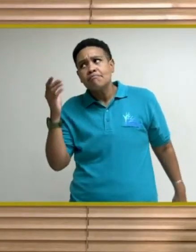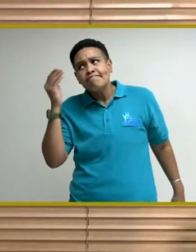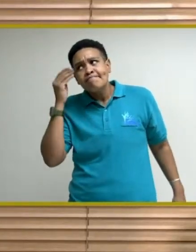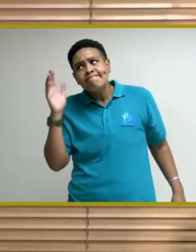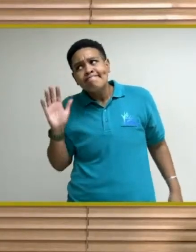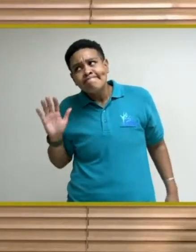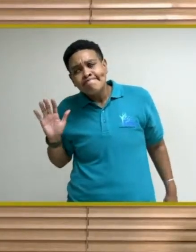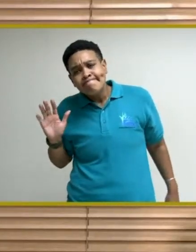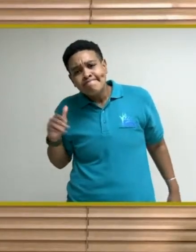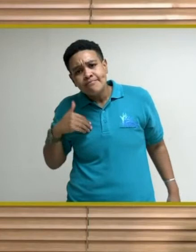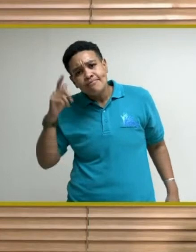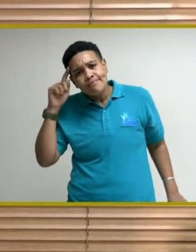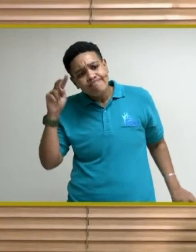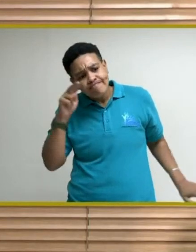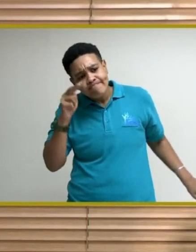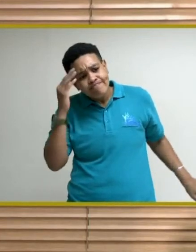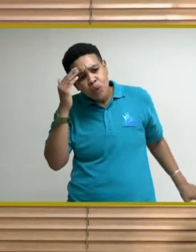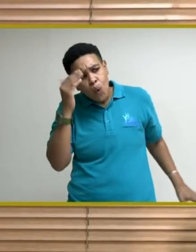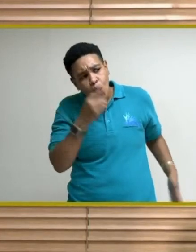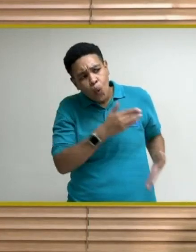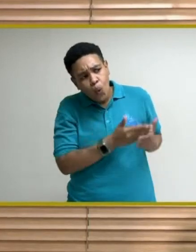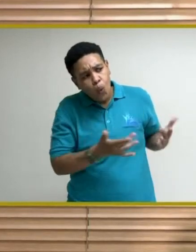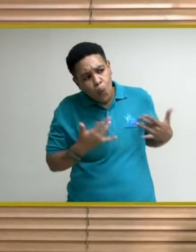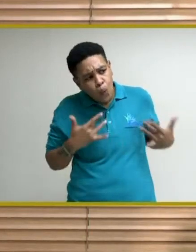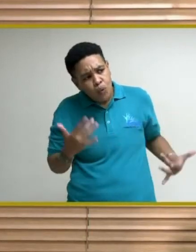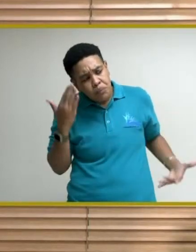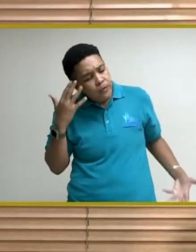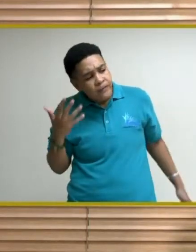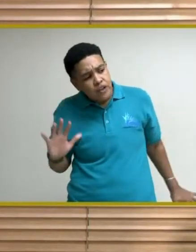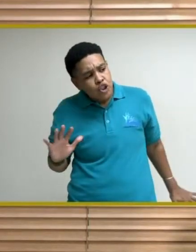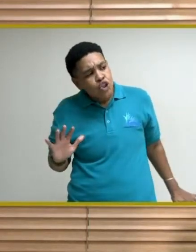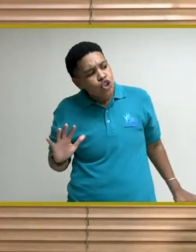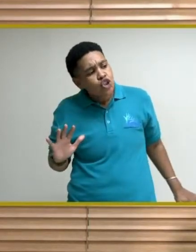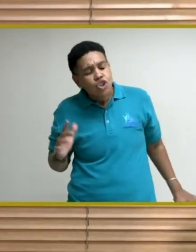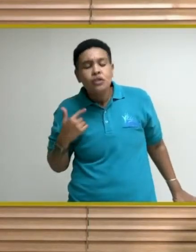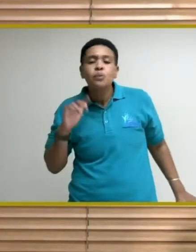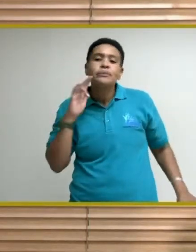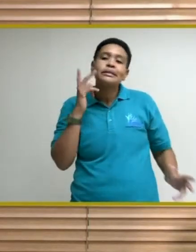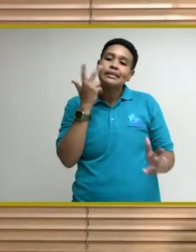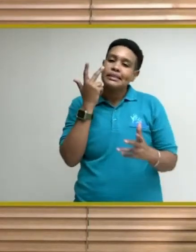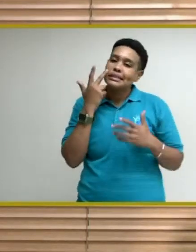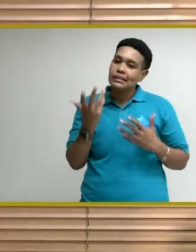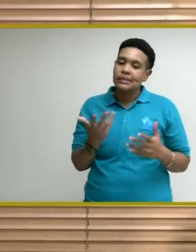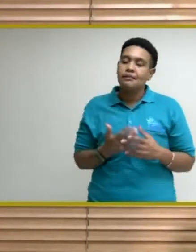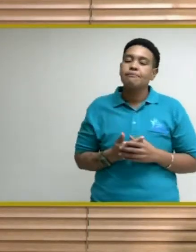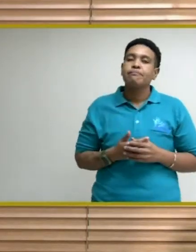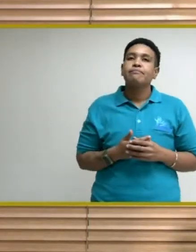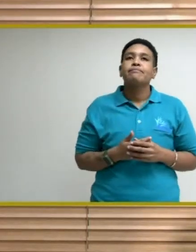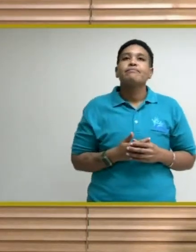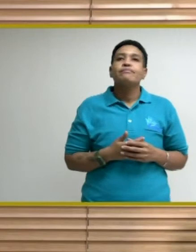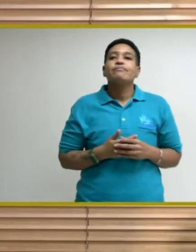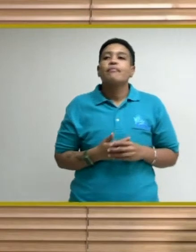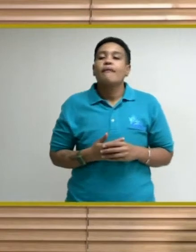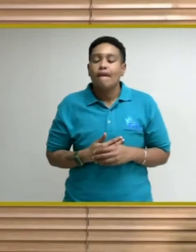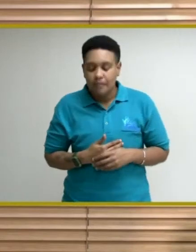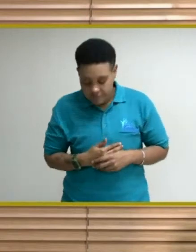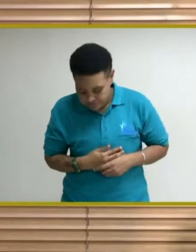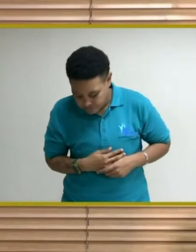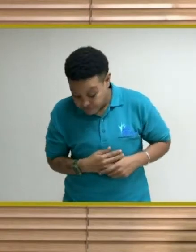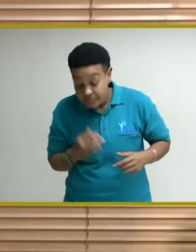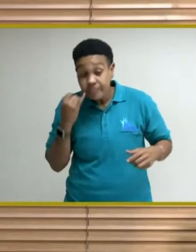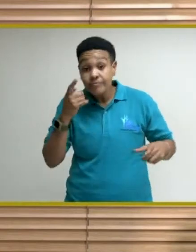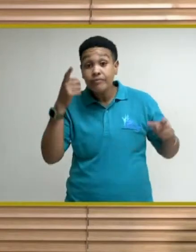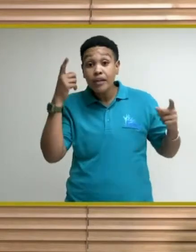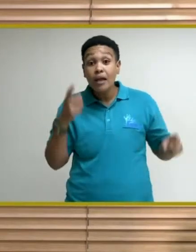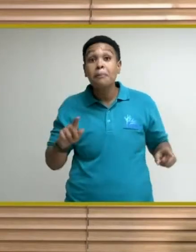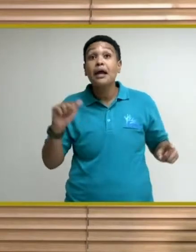who I know is very alert on these things, and we will see if this has occurred, if